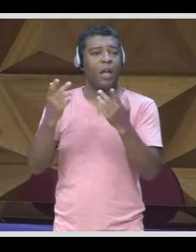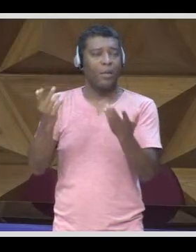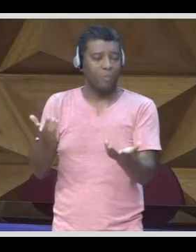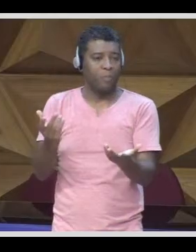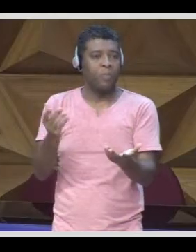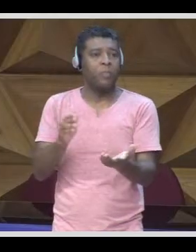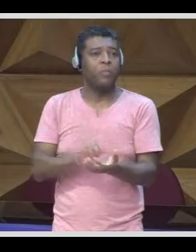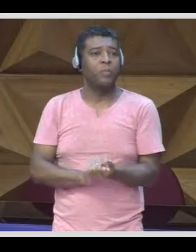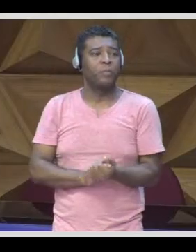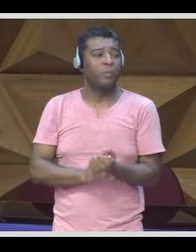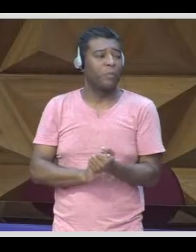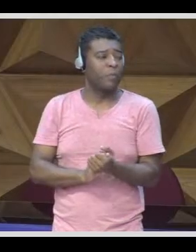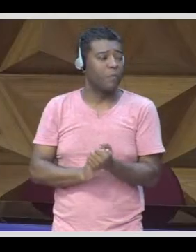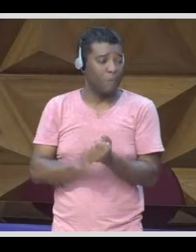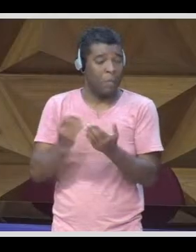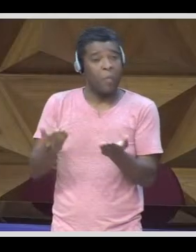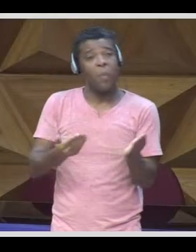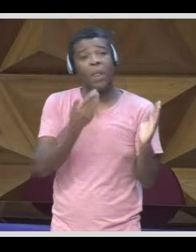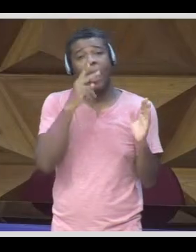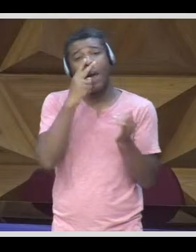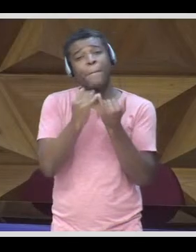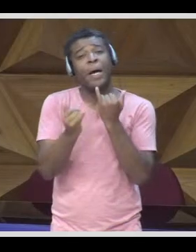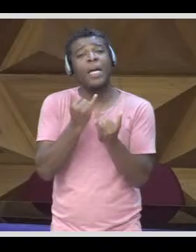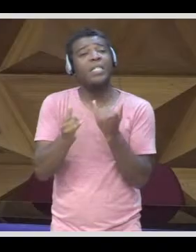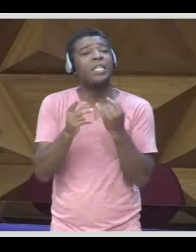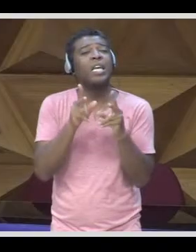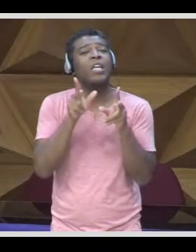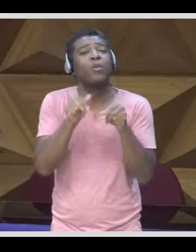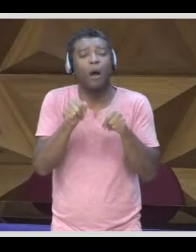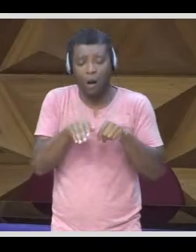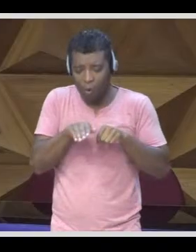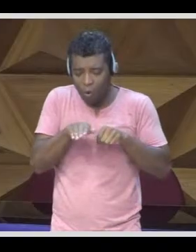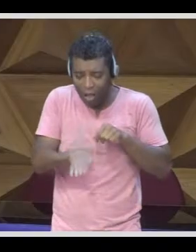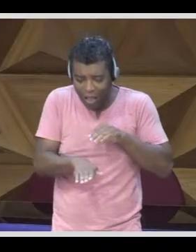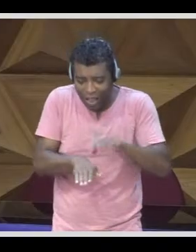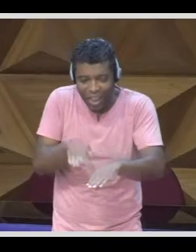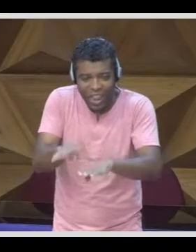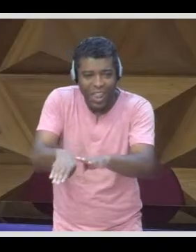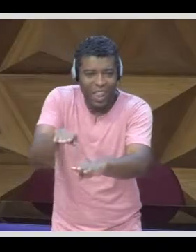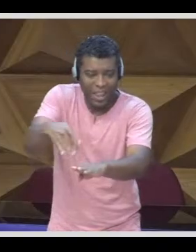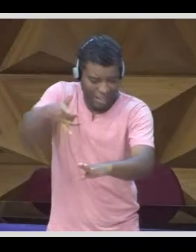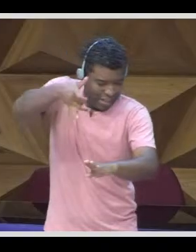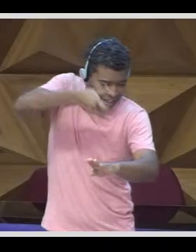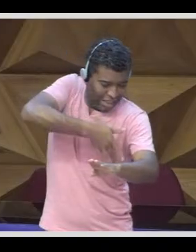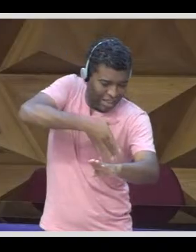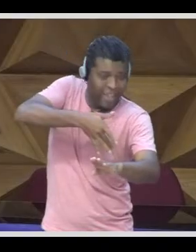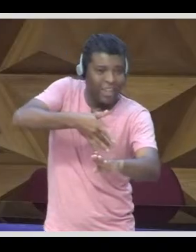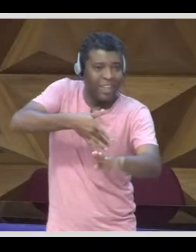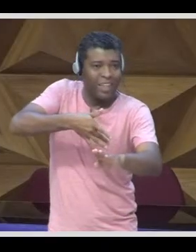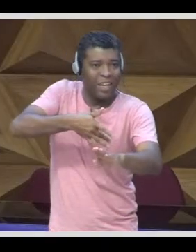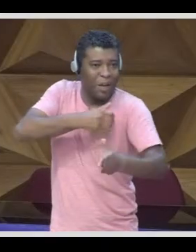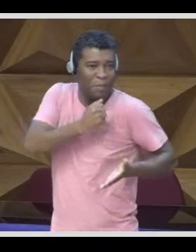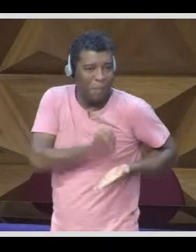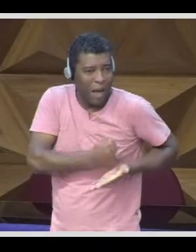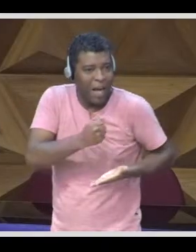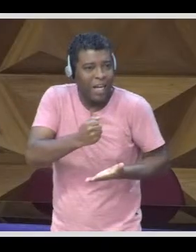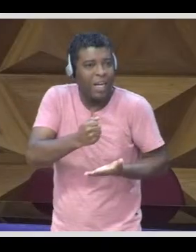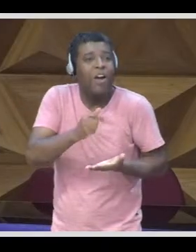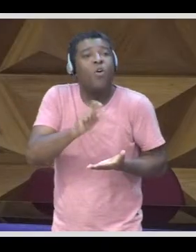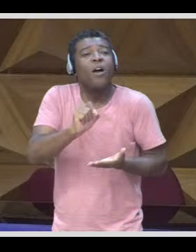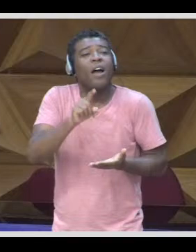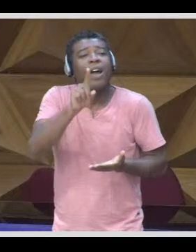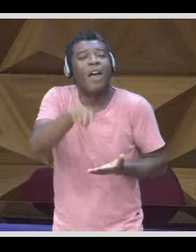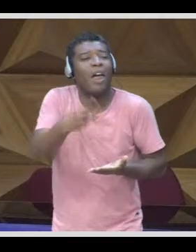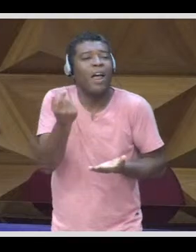user, what he consumed on Last.fm. The Last.fm data set is public. There are a couple of data sets that are public. This is